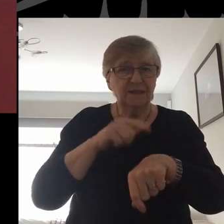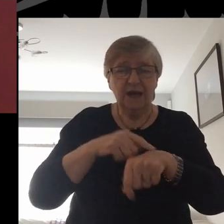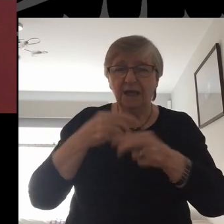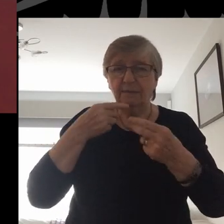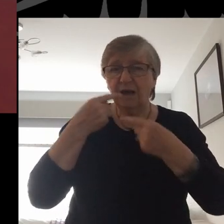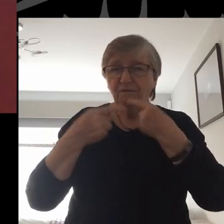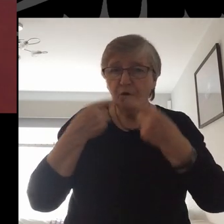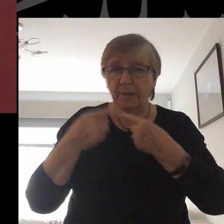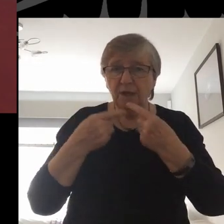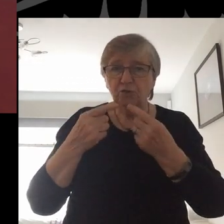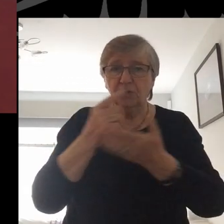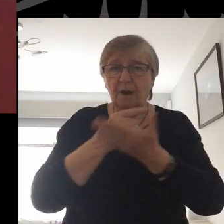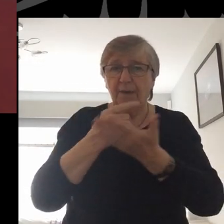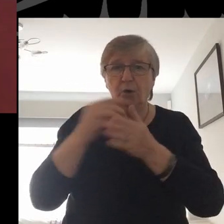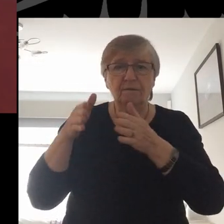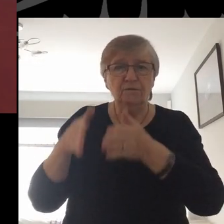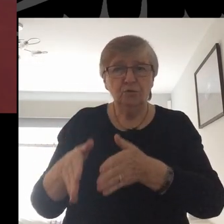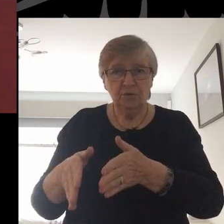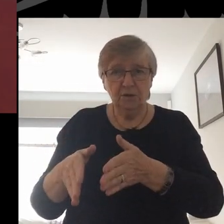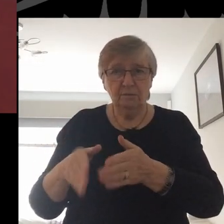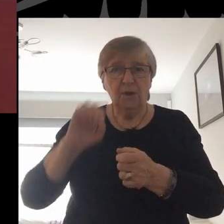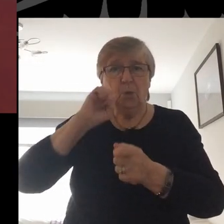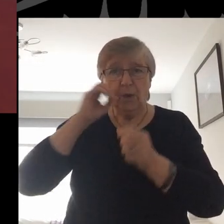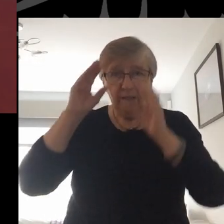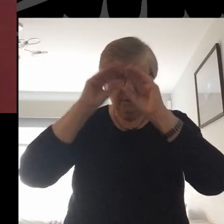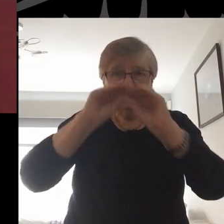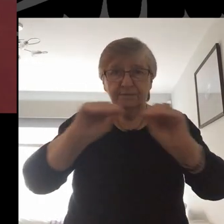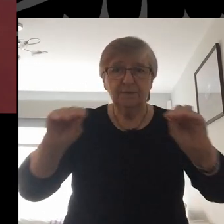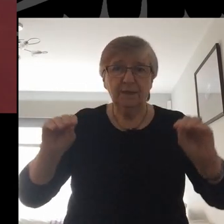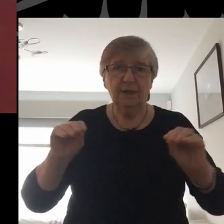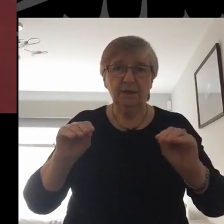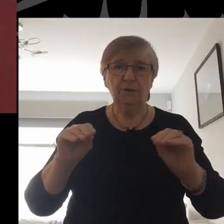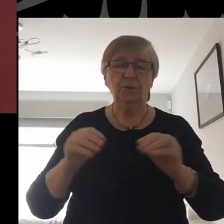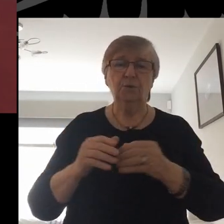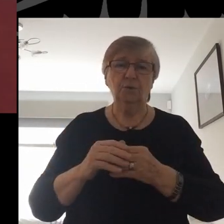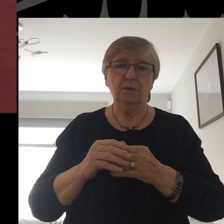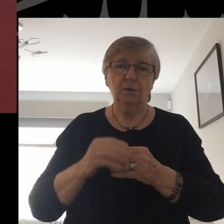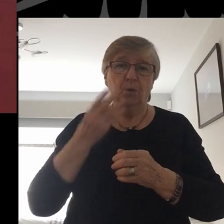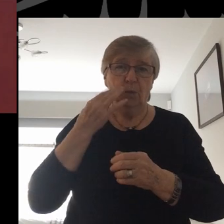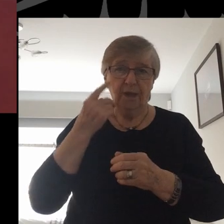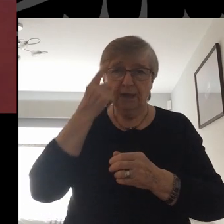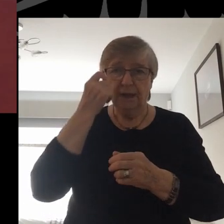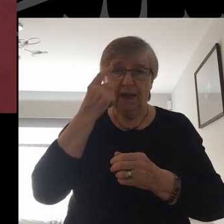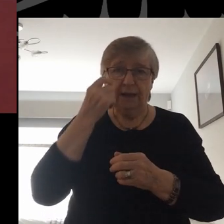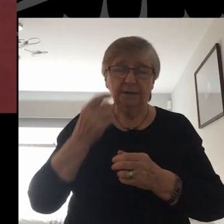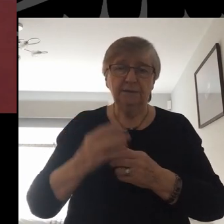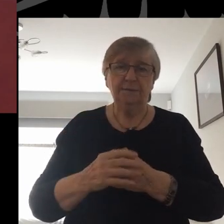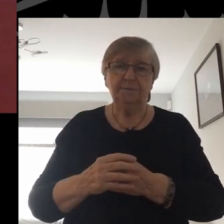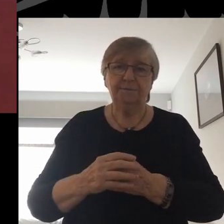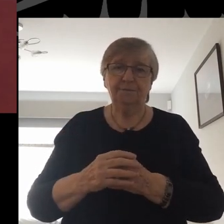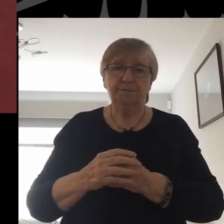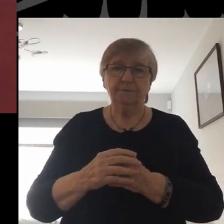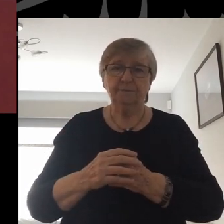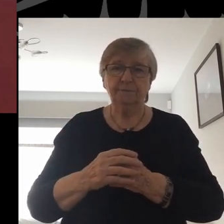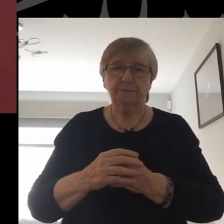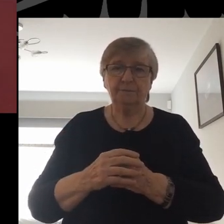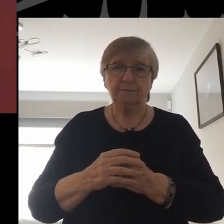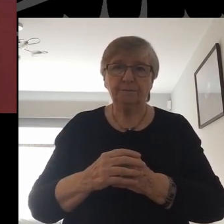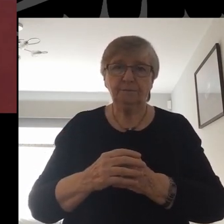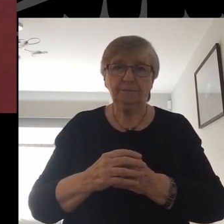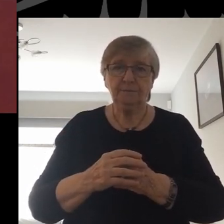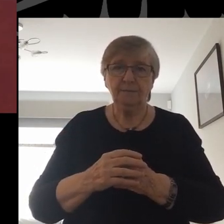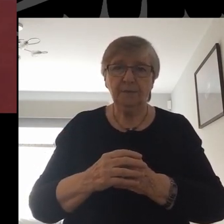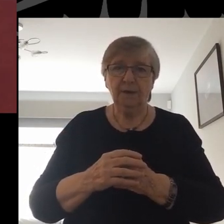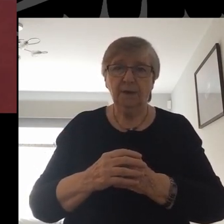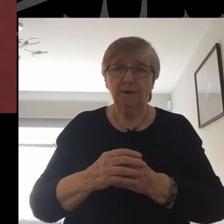of details for a funeral service, but we'll be wanting to let folks know of that as soon as we can. In terms